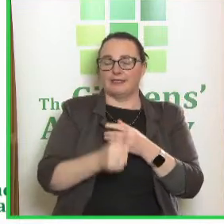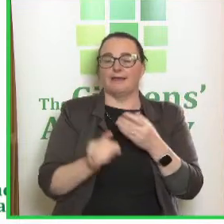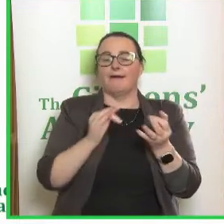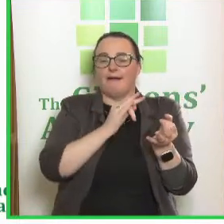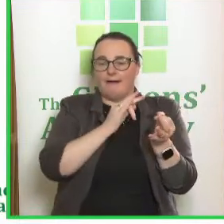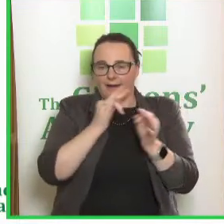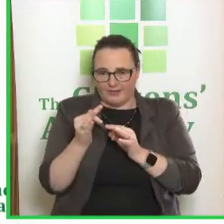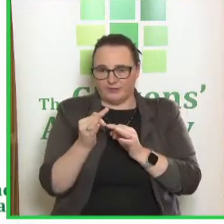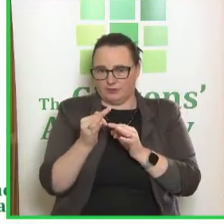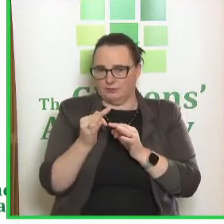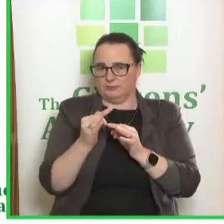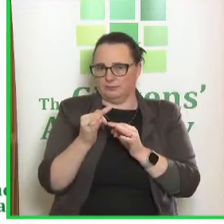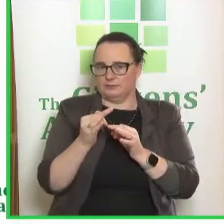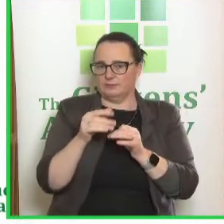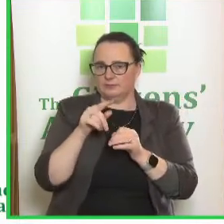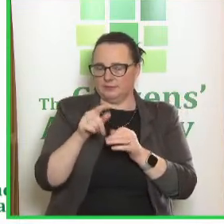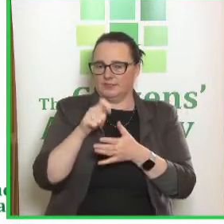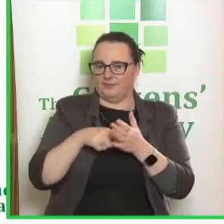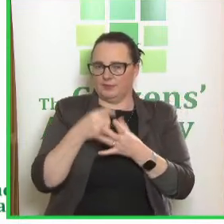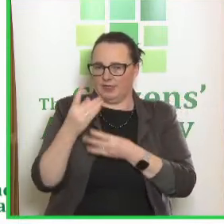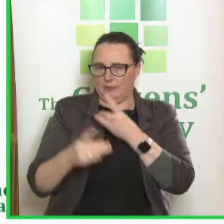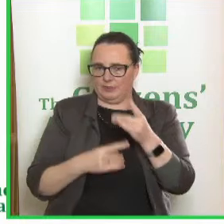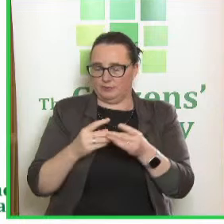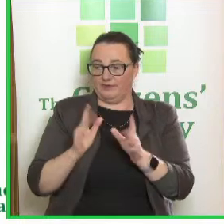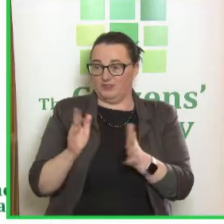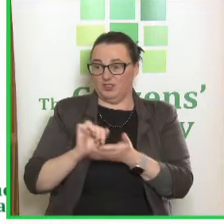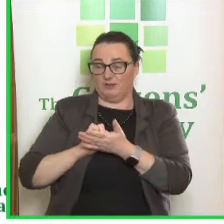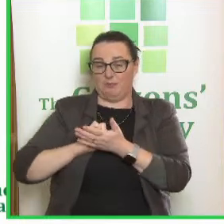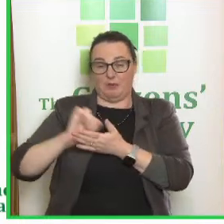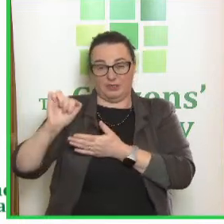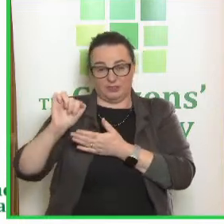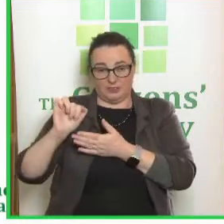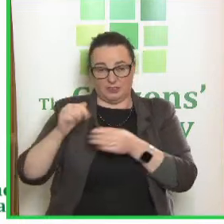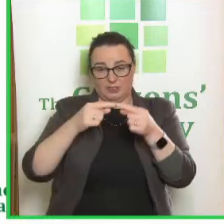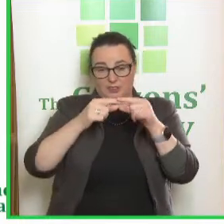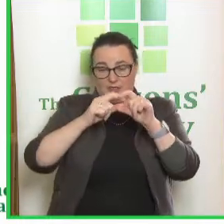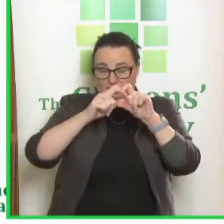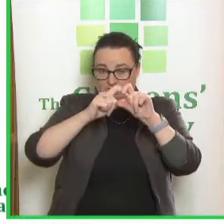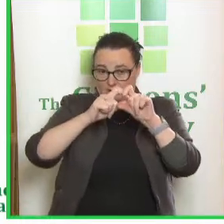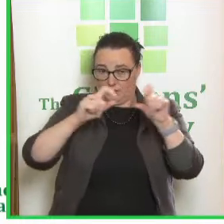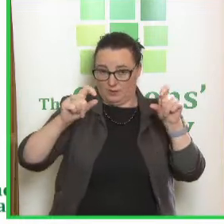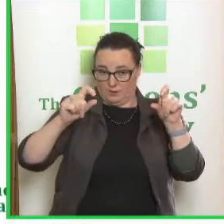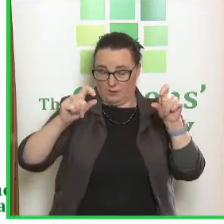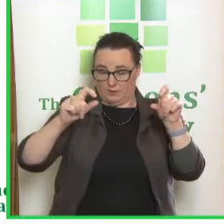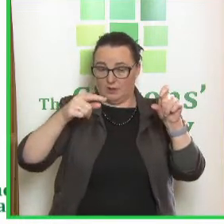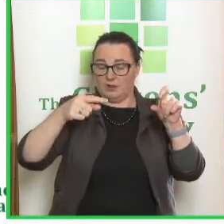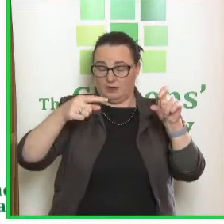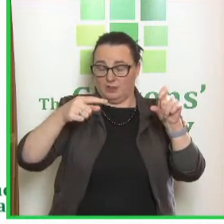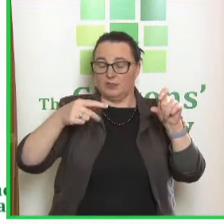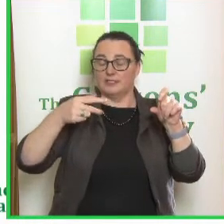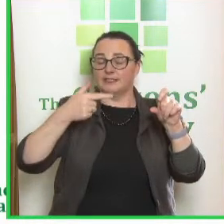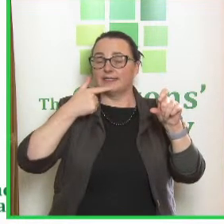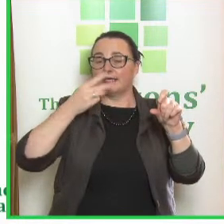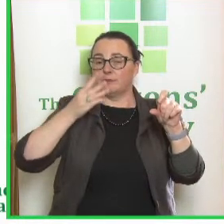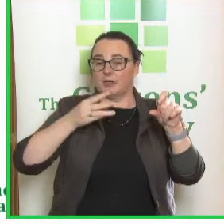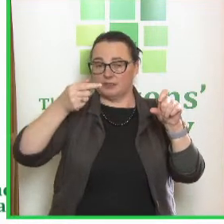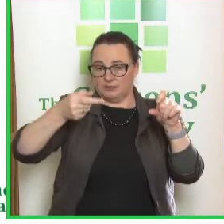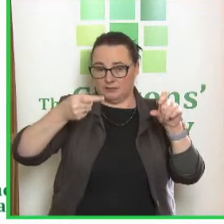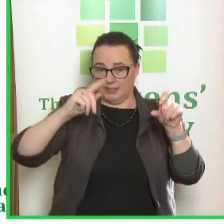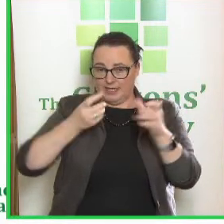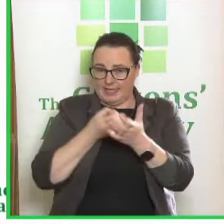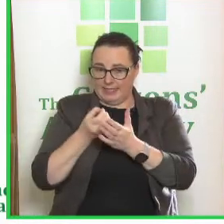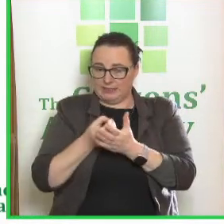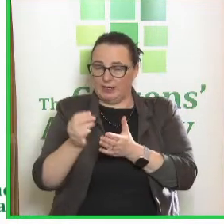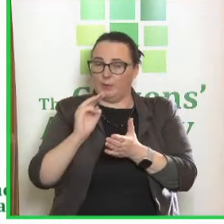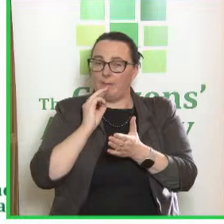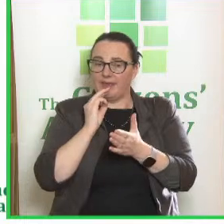published these headlines of the recommendations. But what you'll find now in the report is equally important, is the accompanying